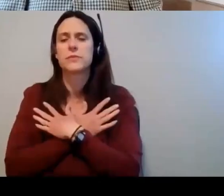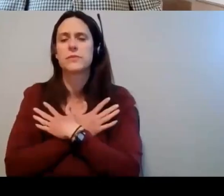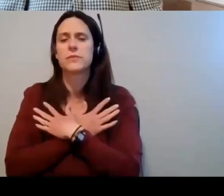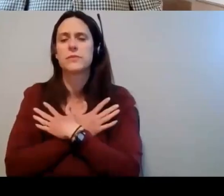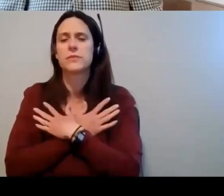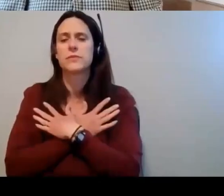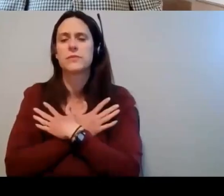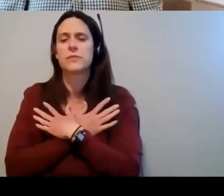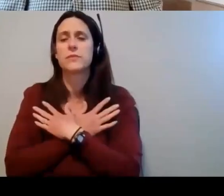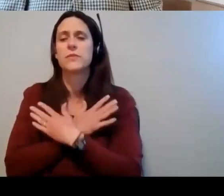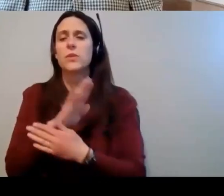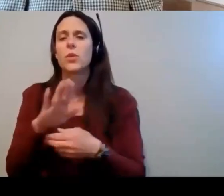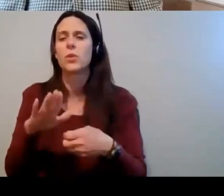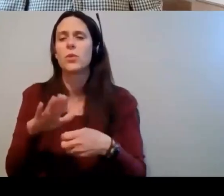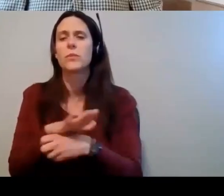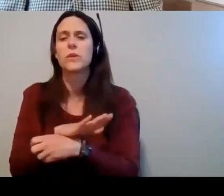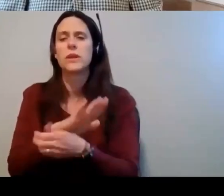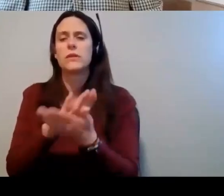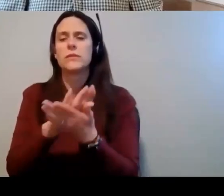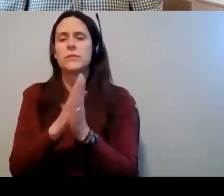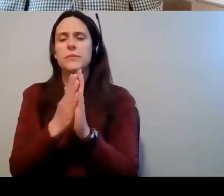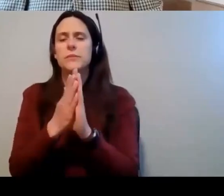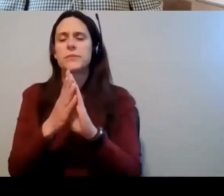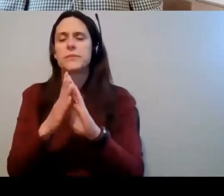You are completely at peace here.